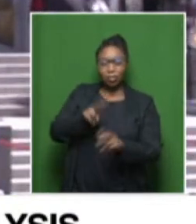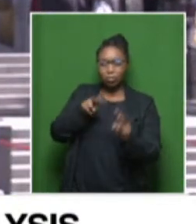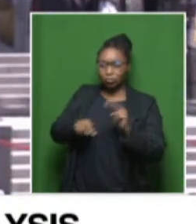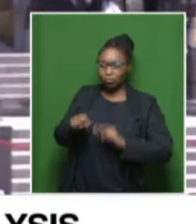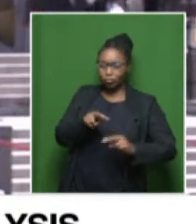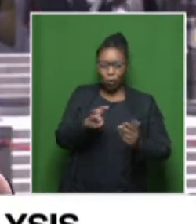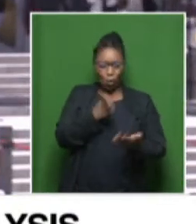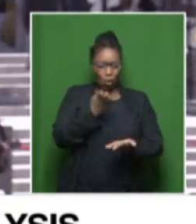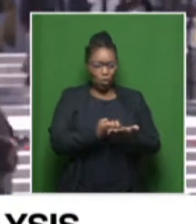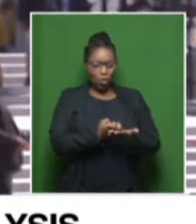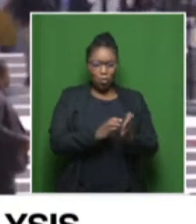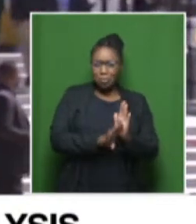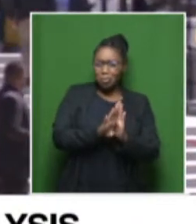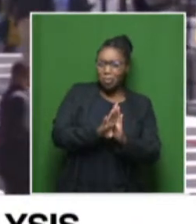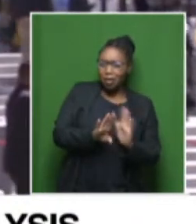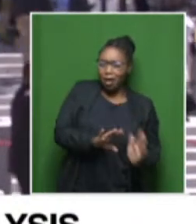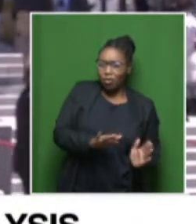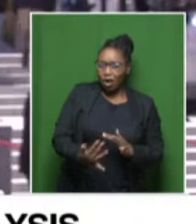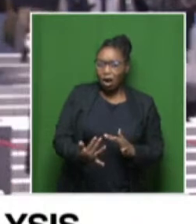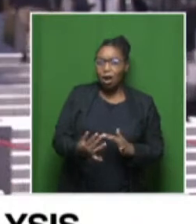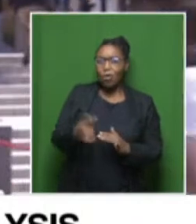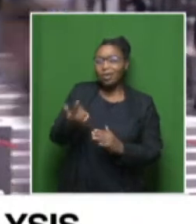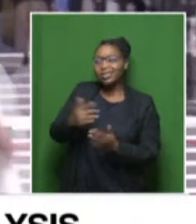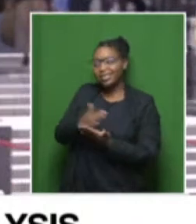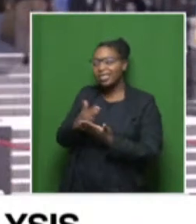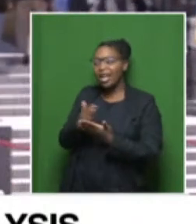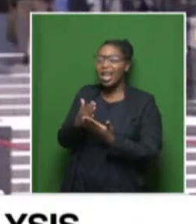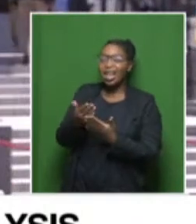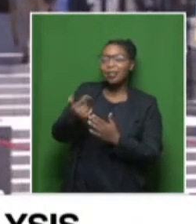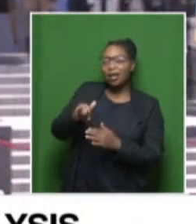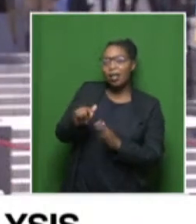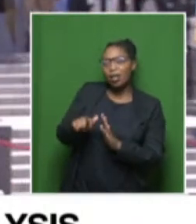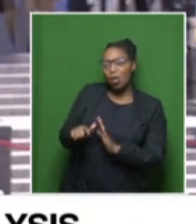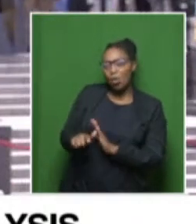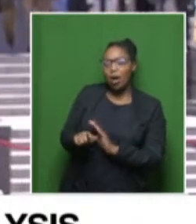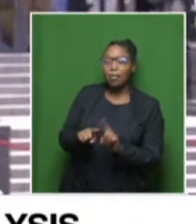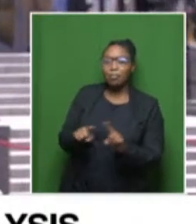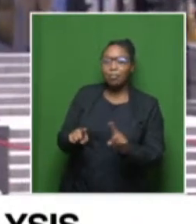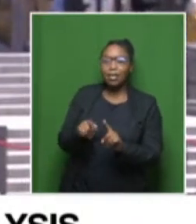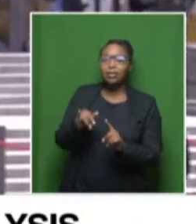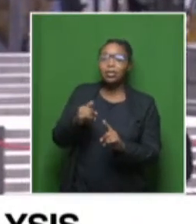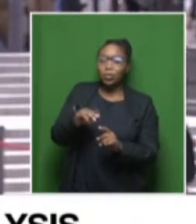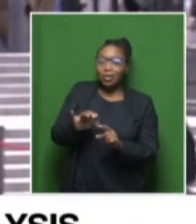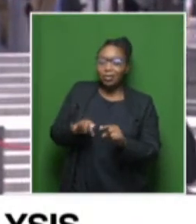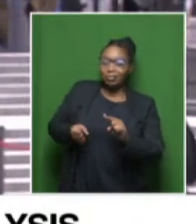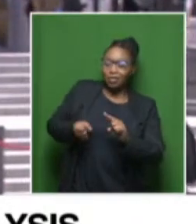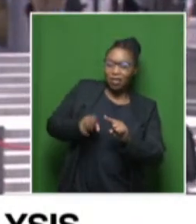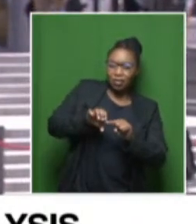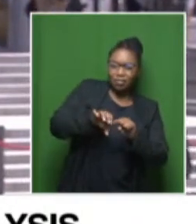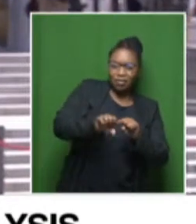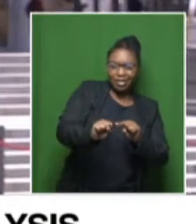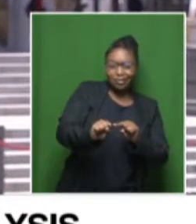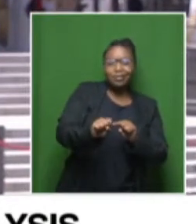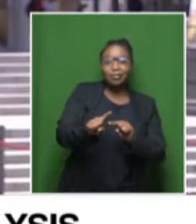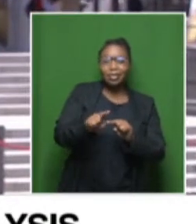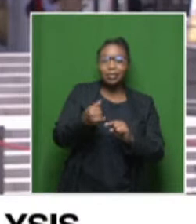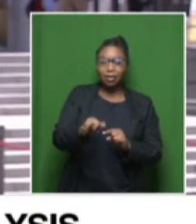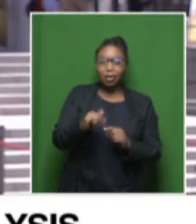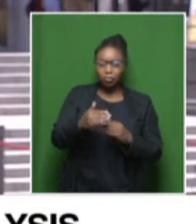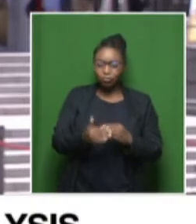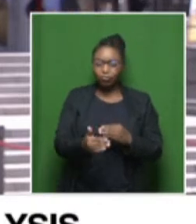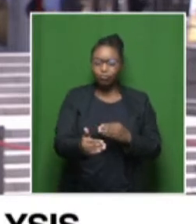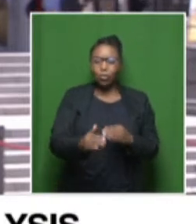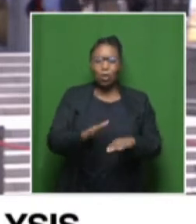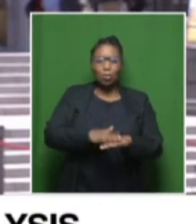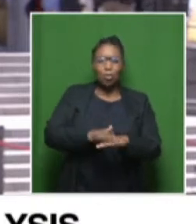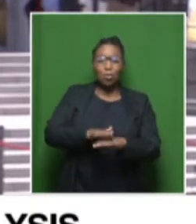adjustment lower, but we are still in the space of thinking that recovery should still be on the table, and more tax